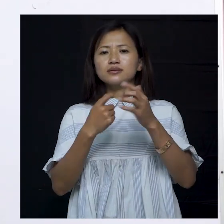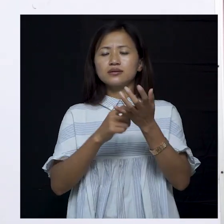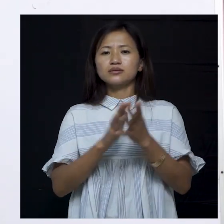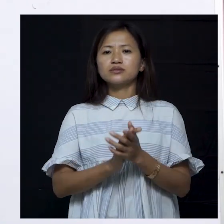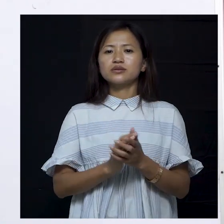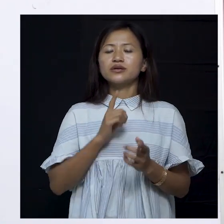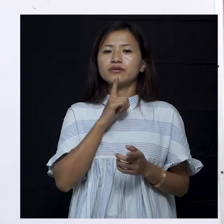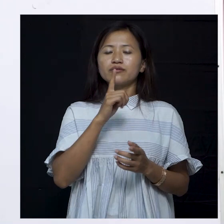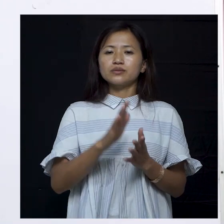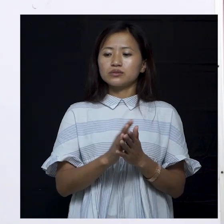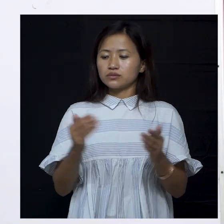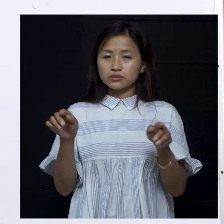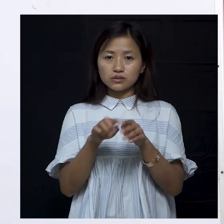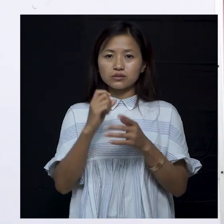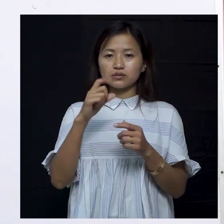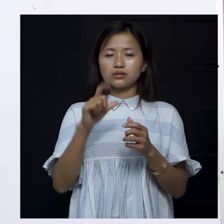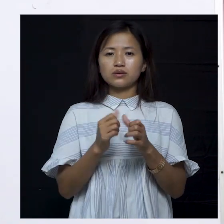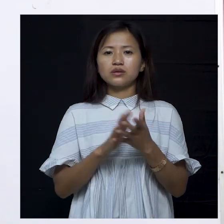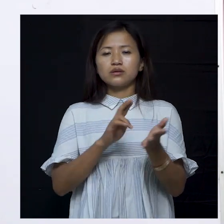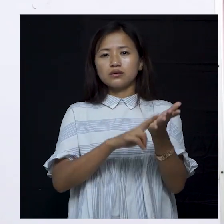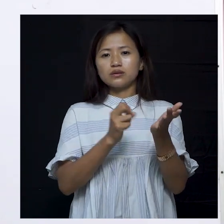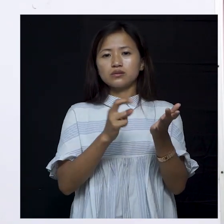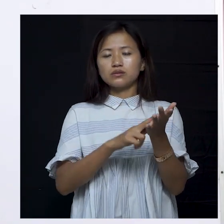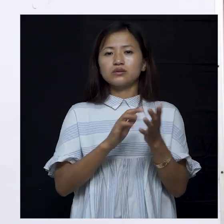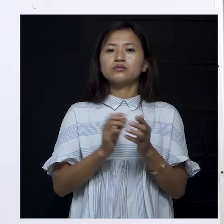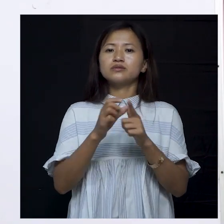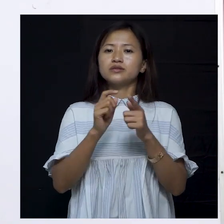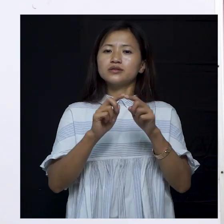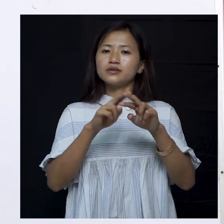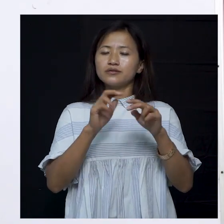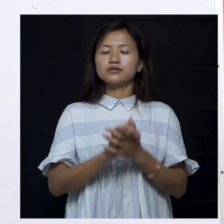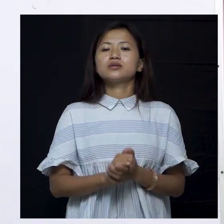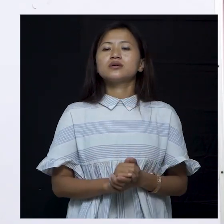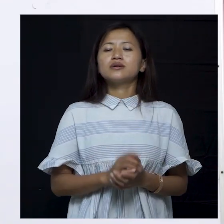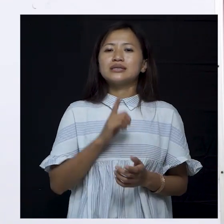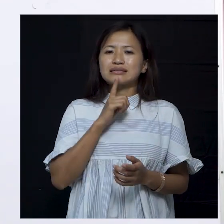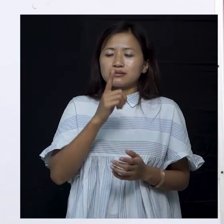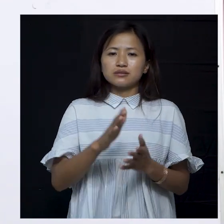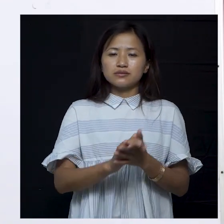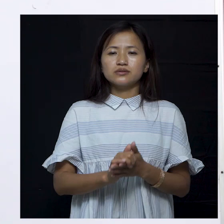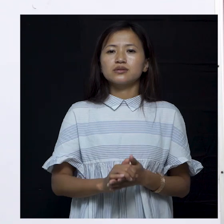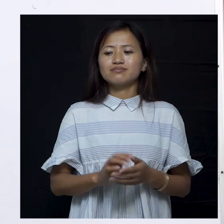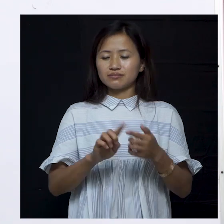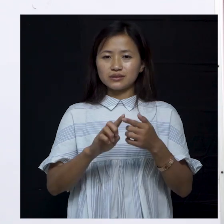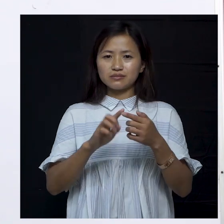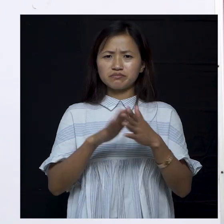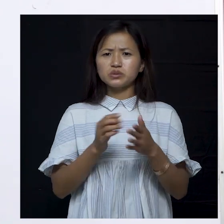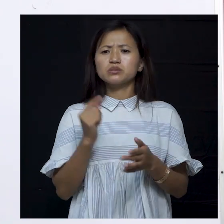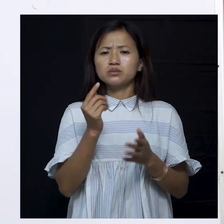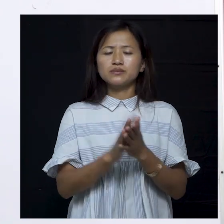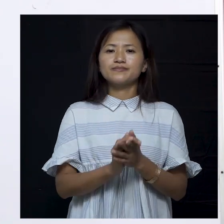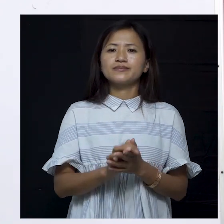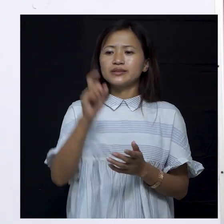type of clauses are called as non-defining because it is just giving some extra information which is